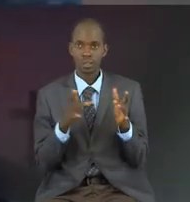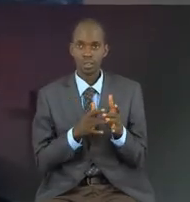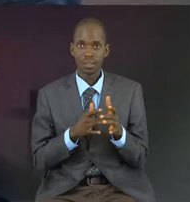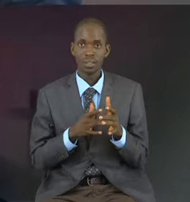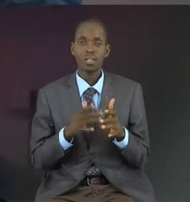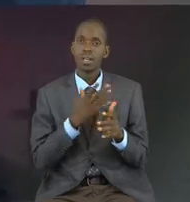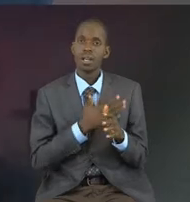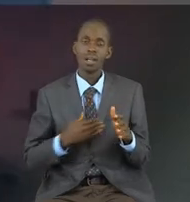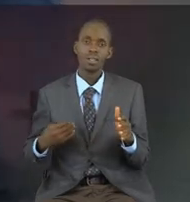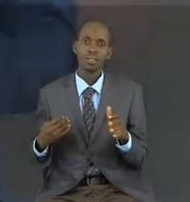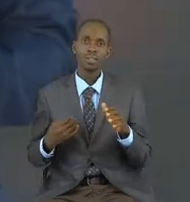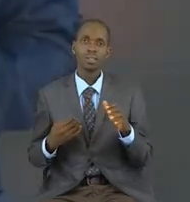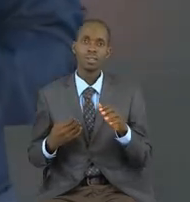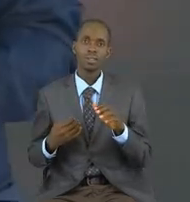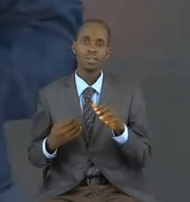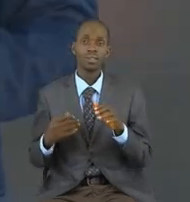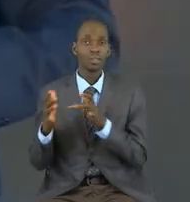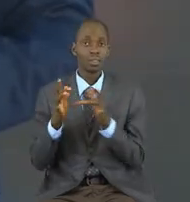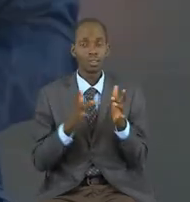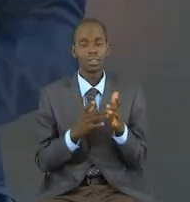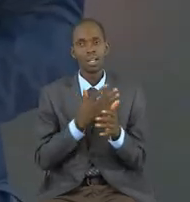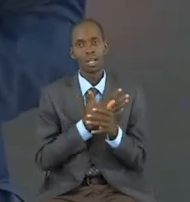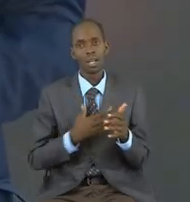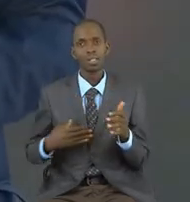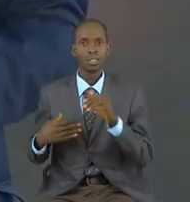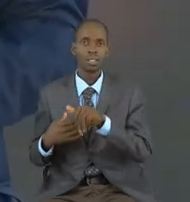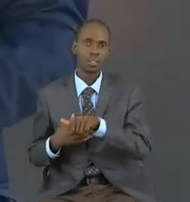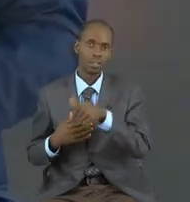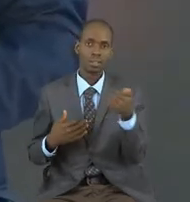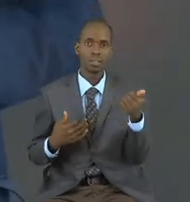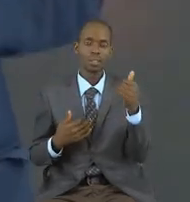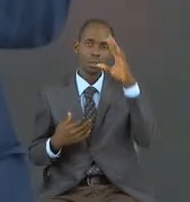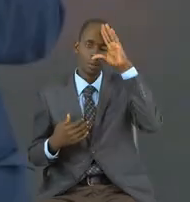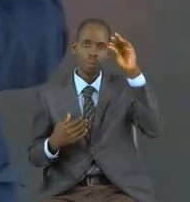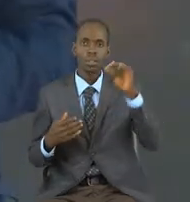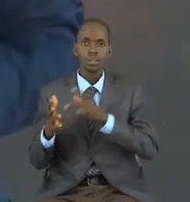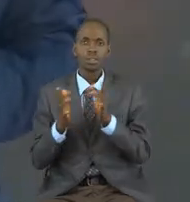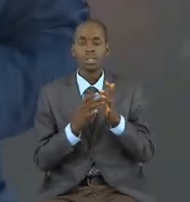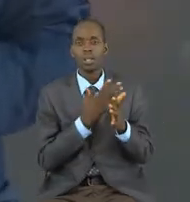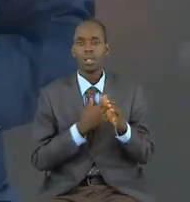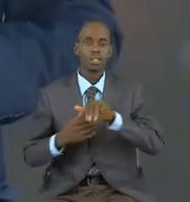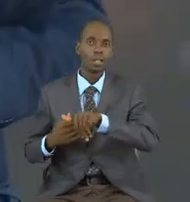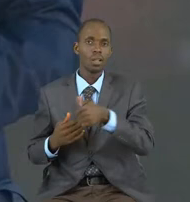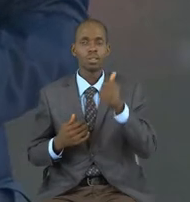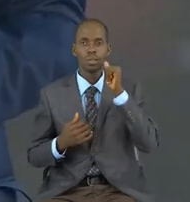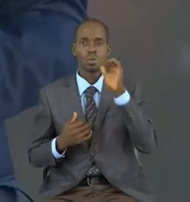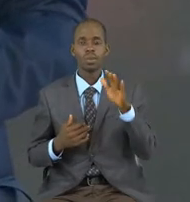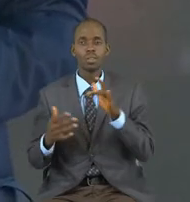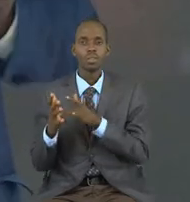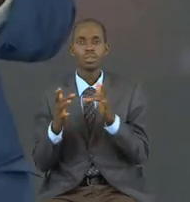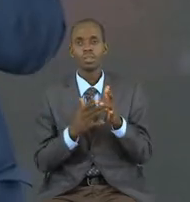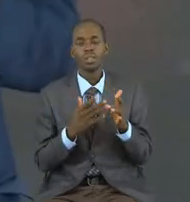man, Jesus and another woman, Jesus and